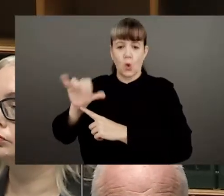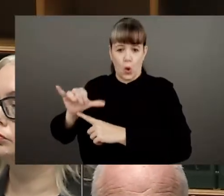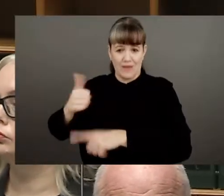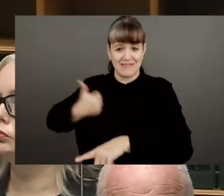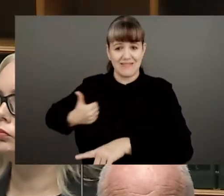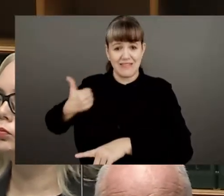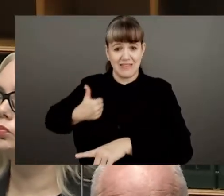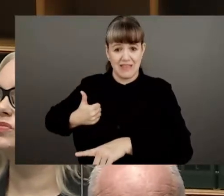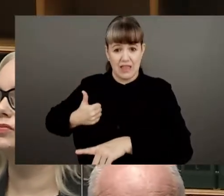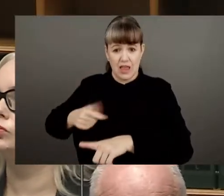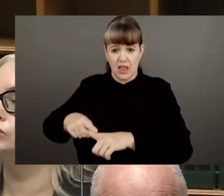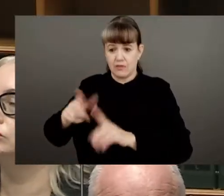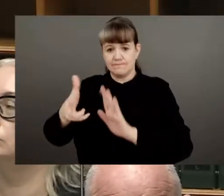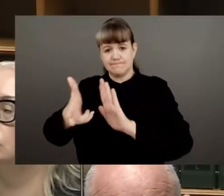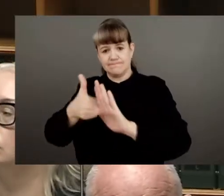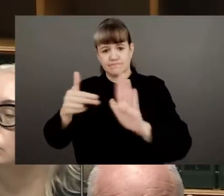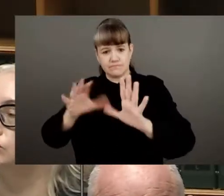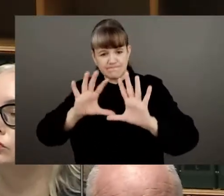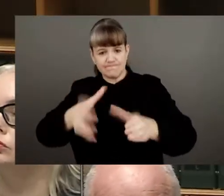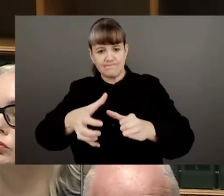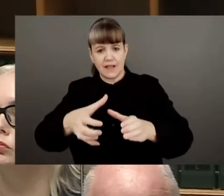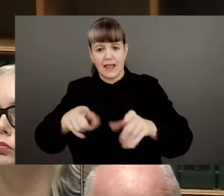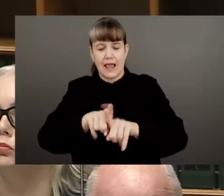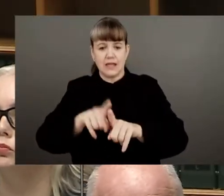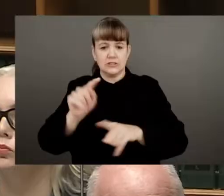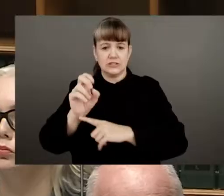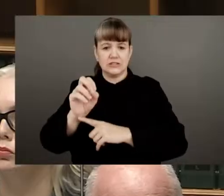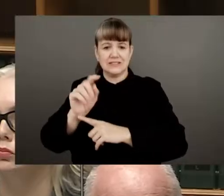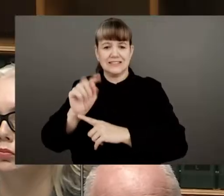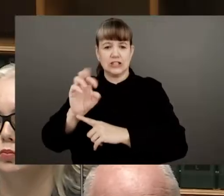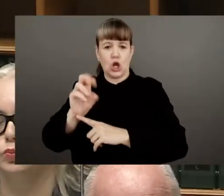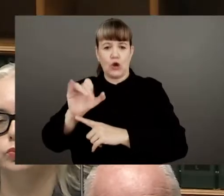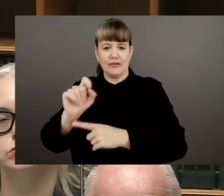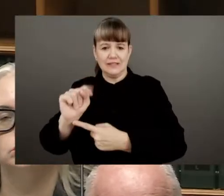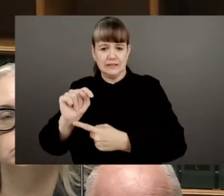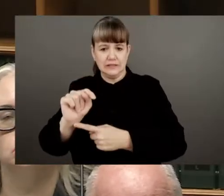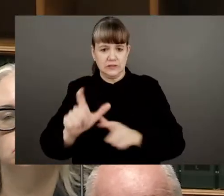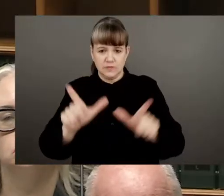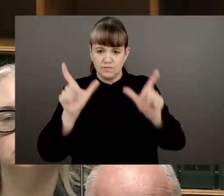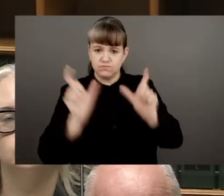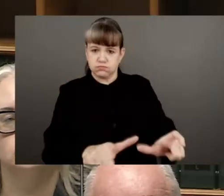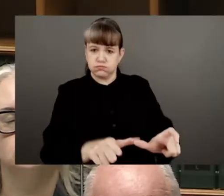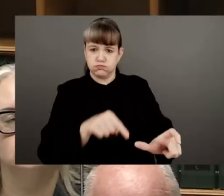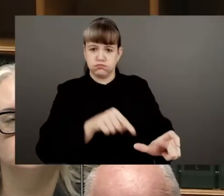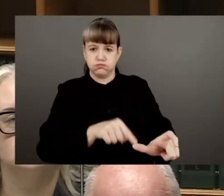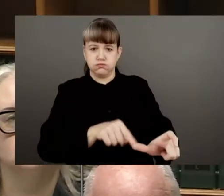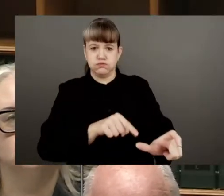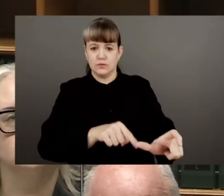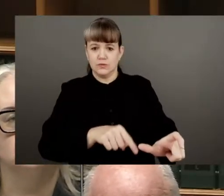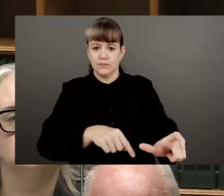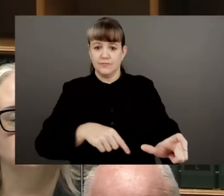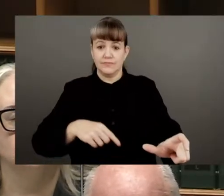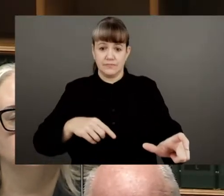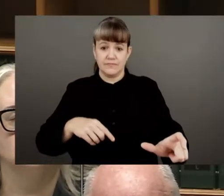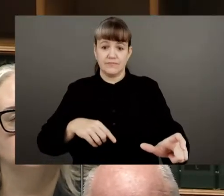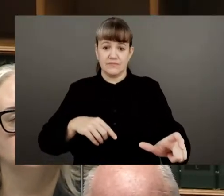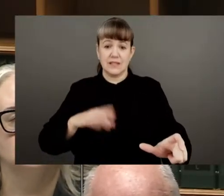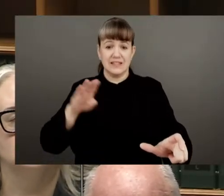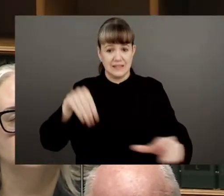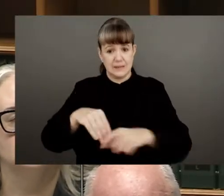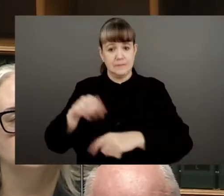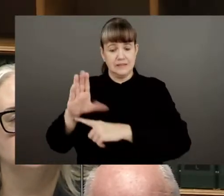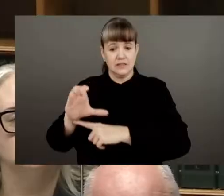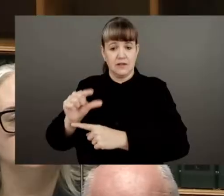It was BC's leadership where there's, for the first time, a 40-person unit that's specifically focused on